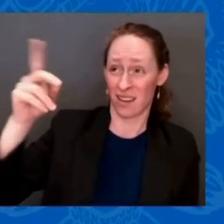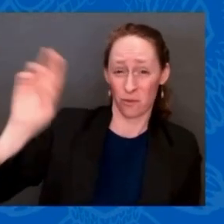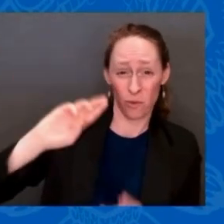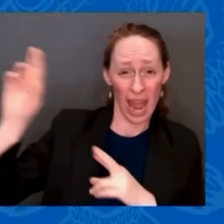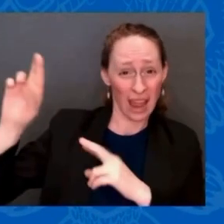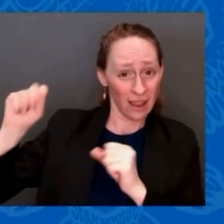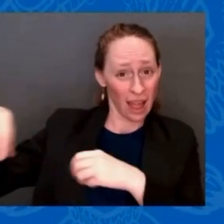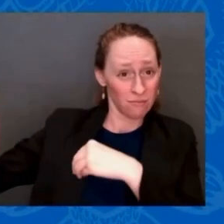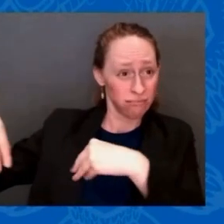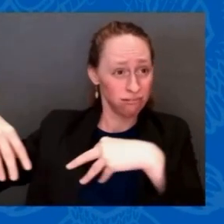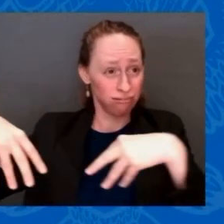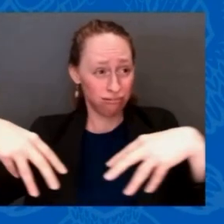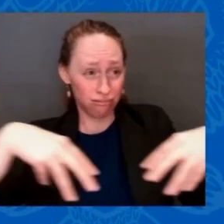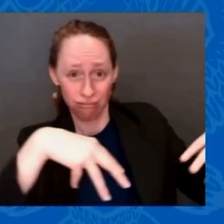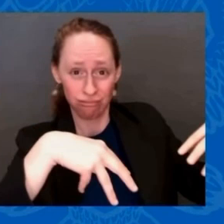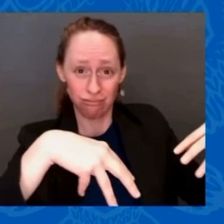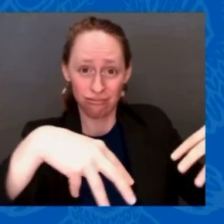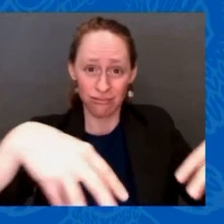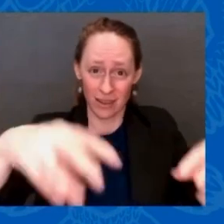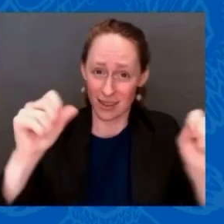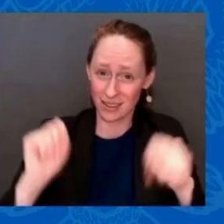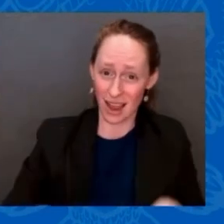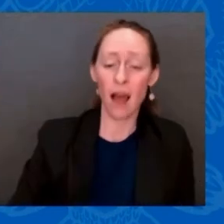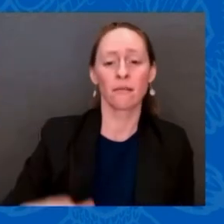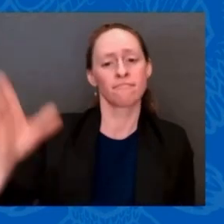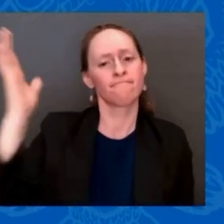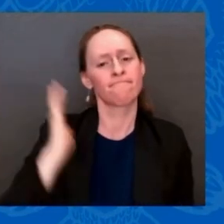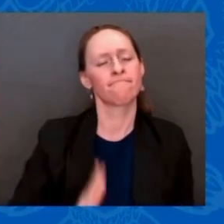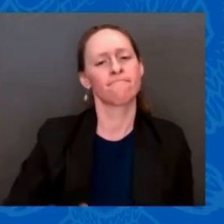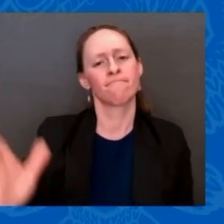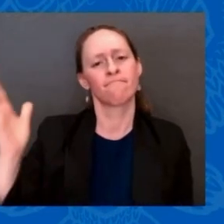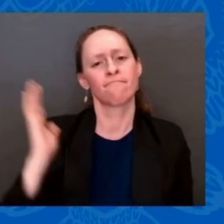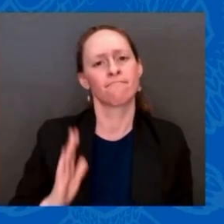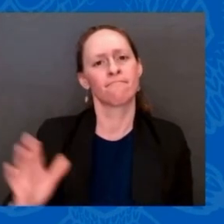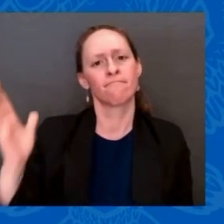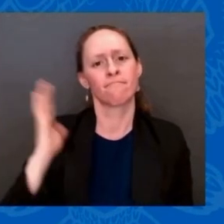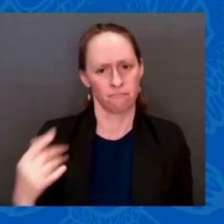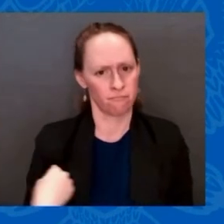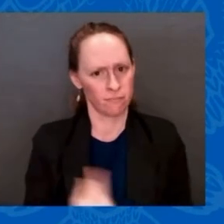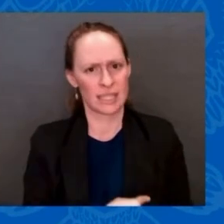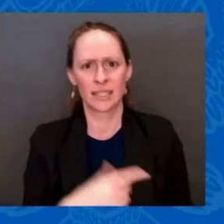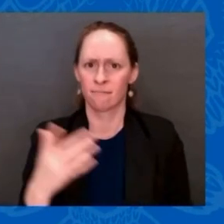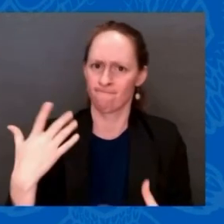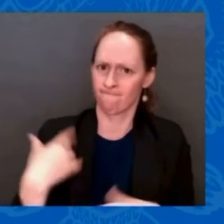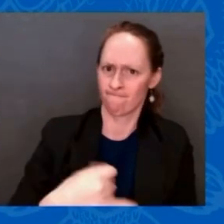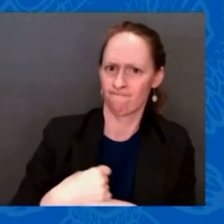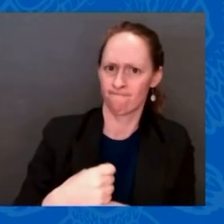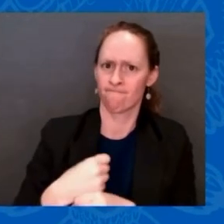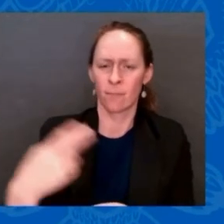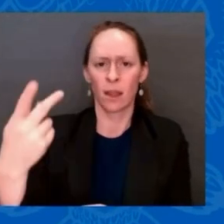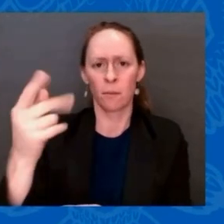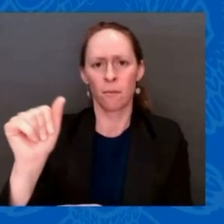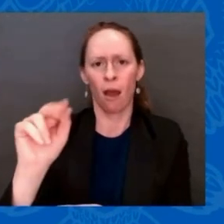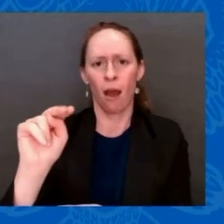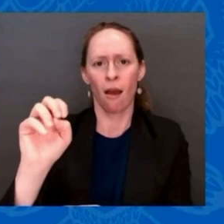panels. We're coming back and doing it again. America's going to lead again.